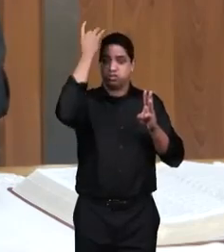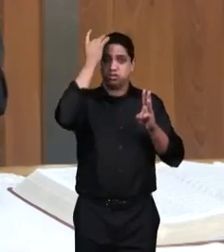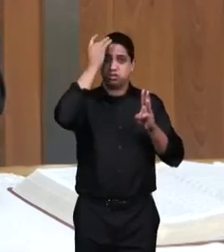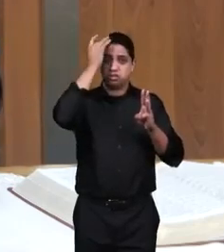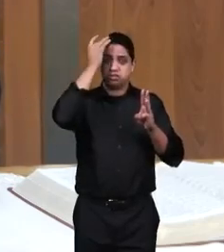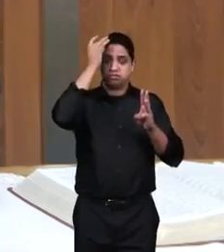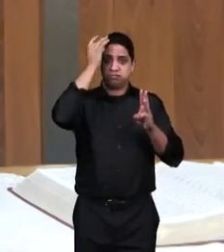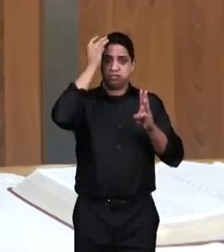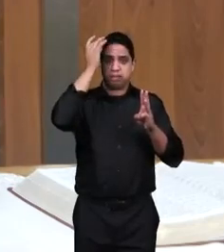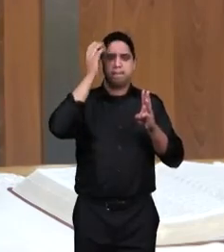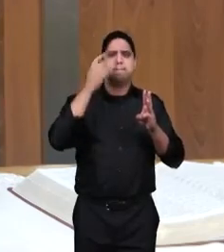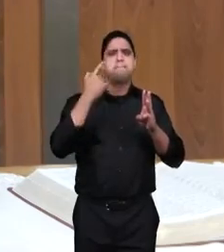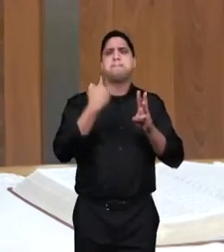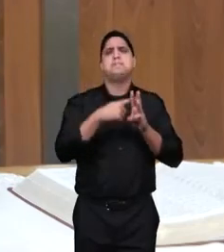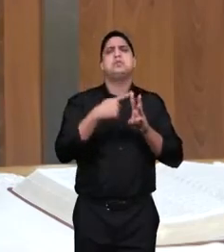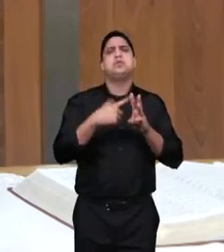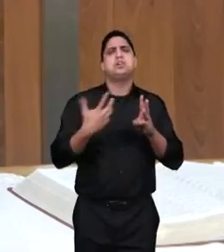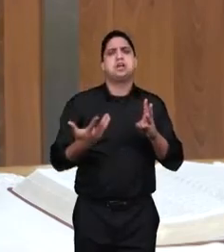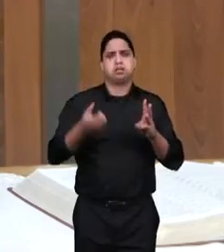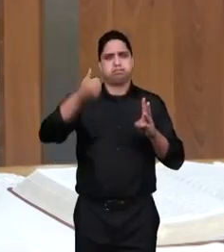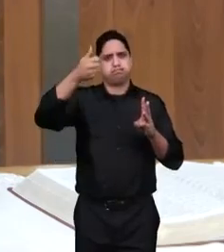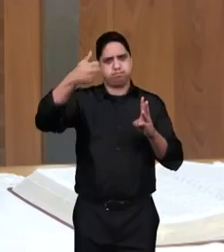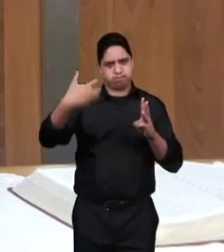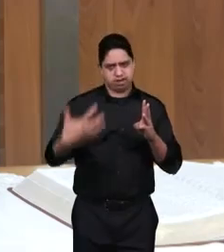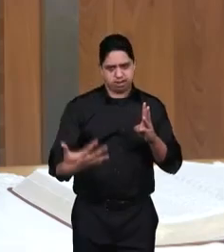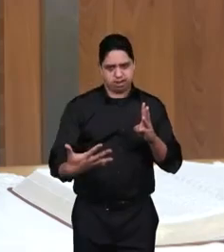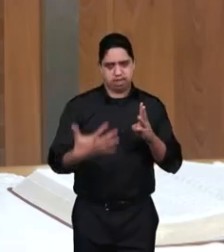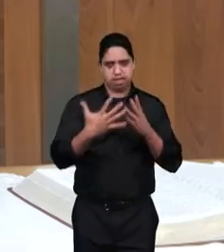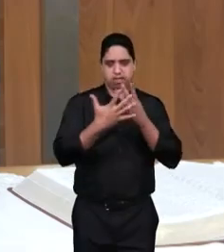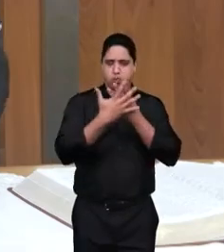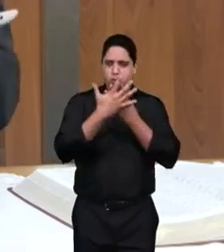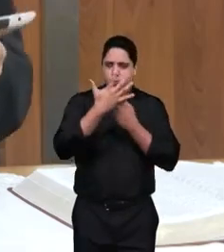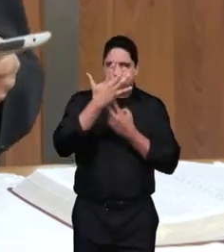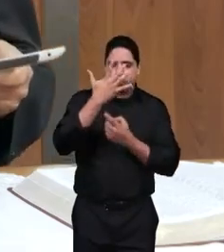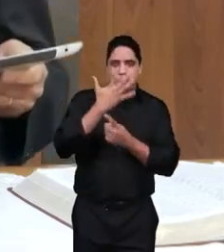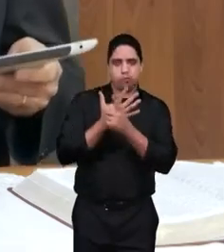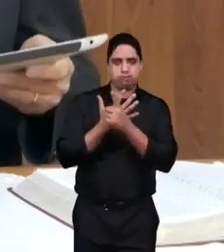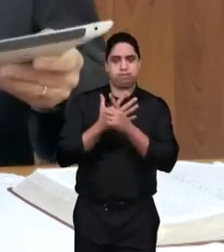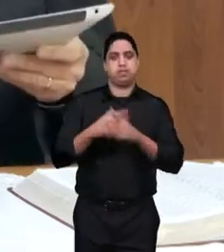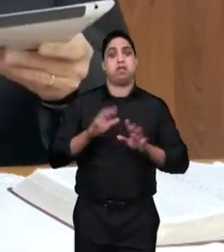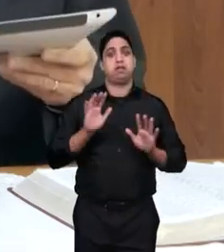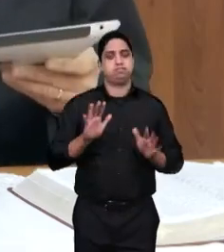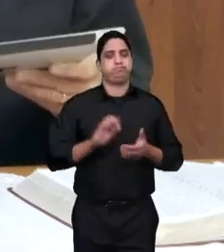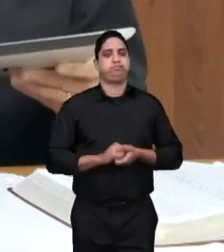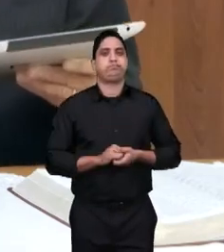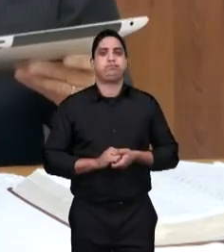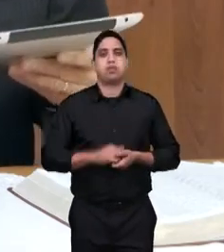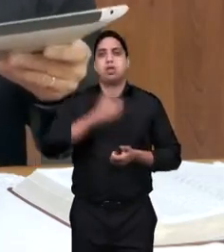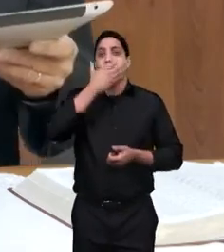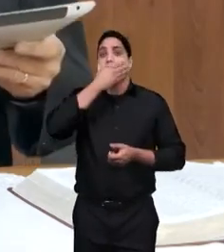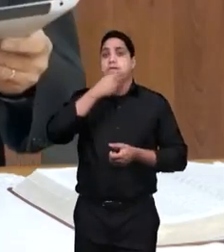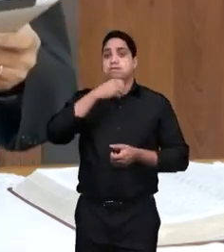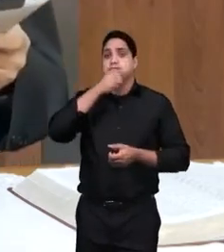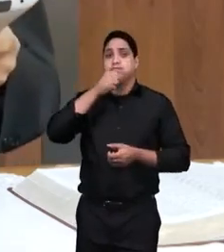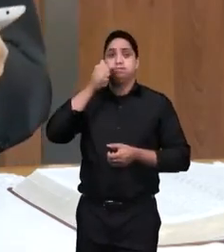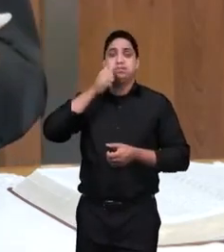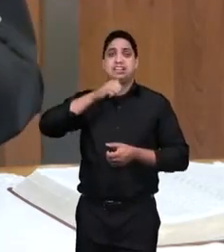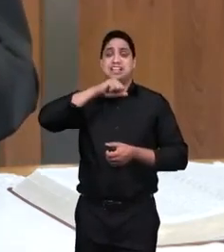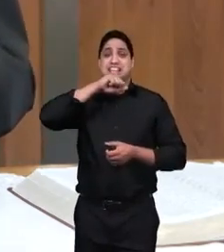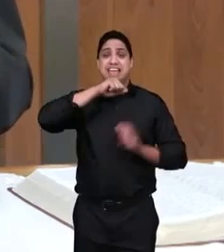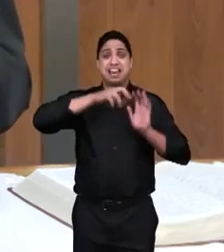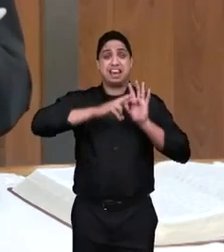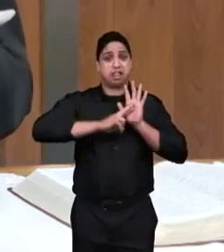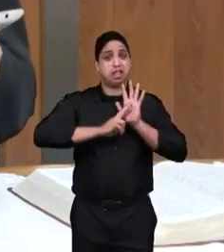Spirit. Why is that? Let's explain this. Because the parents of Samson, they